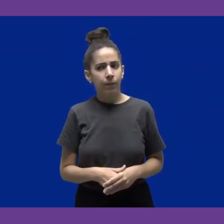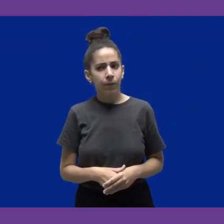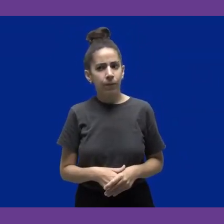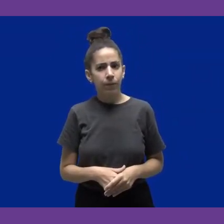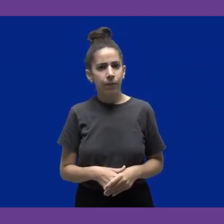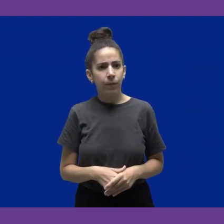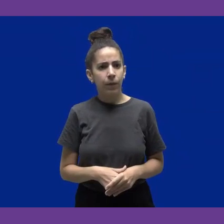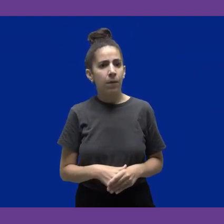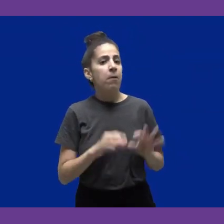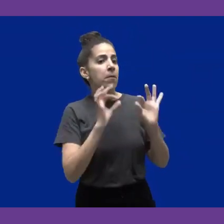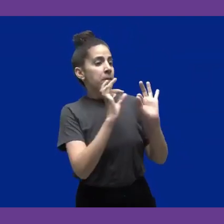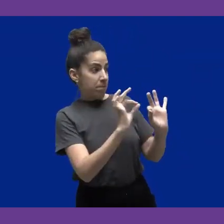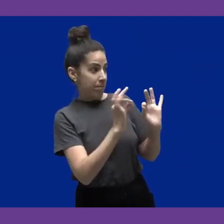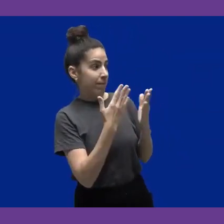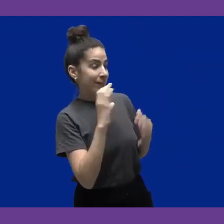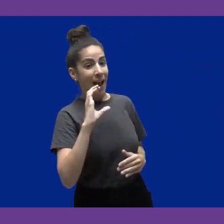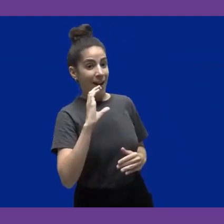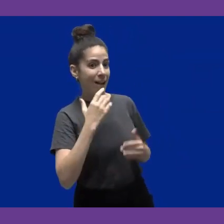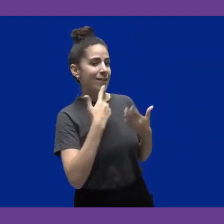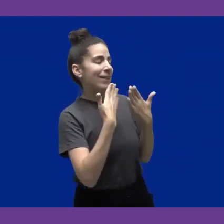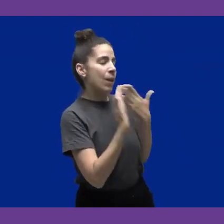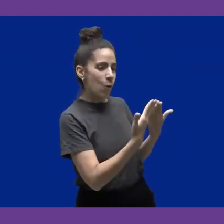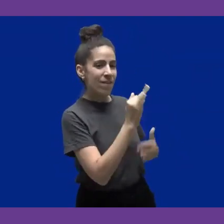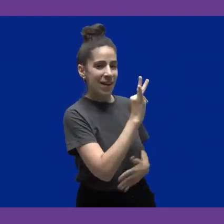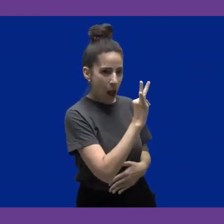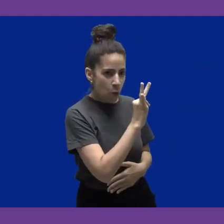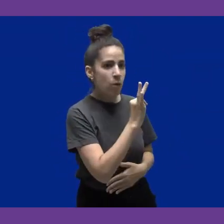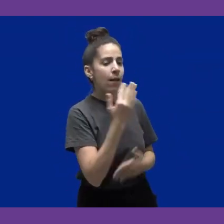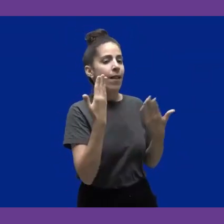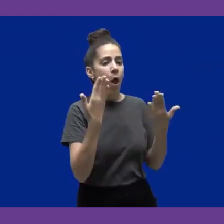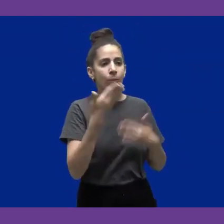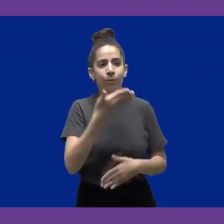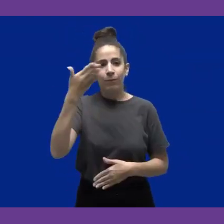Then we move to the next question. And